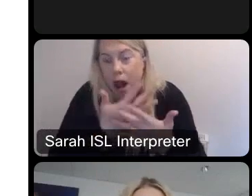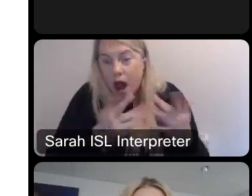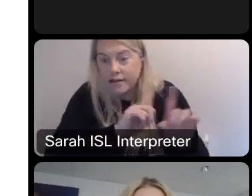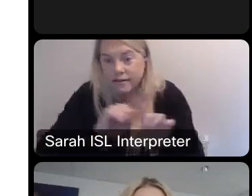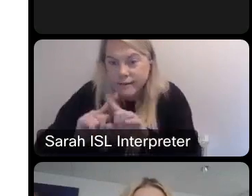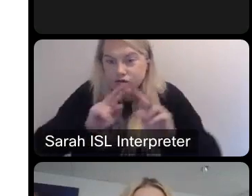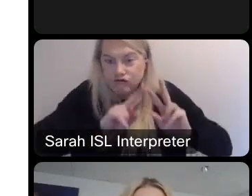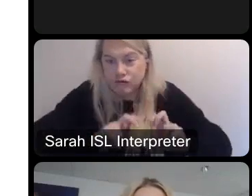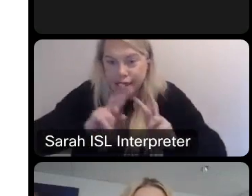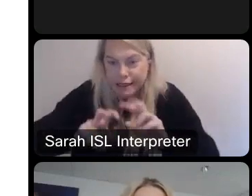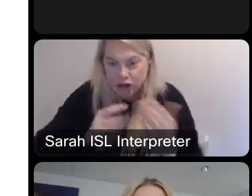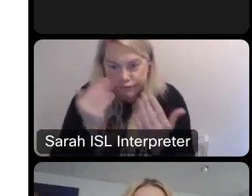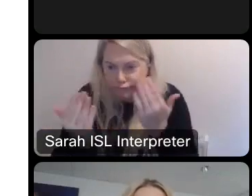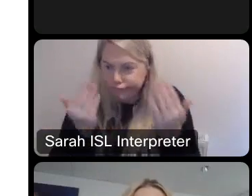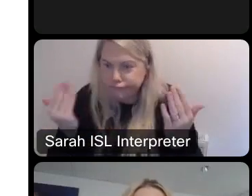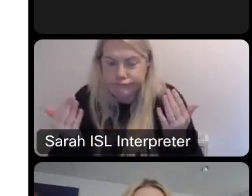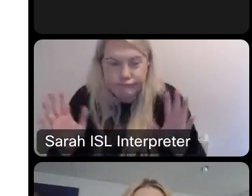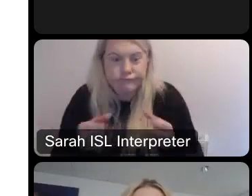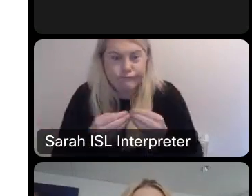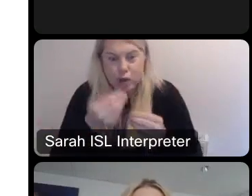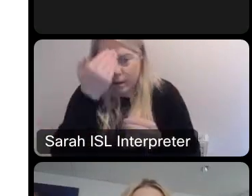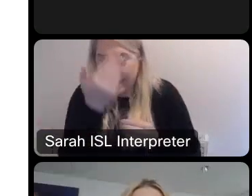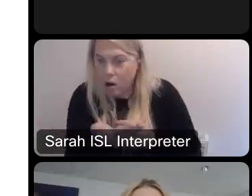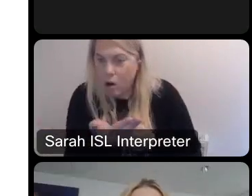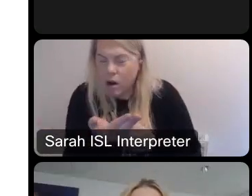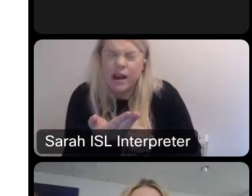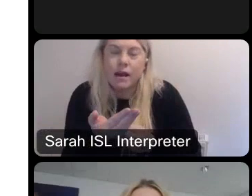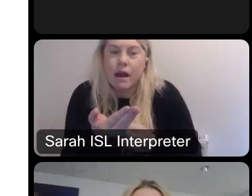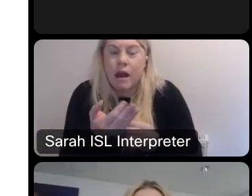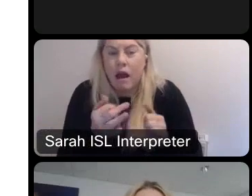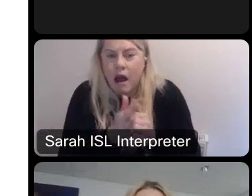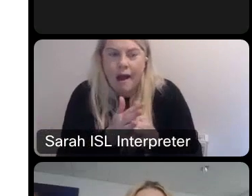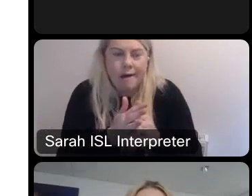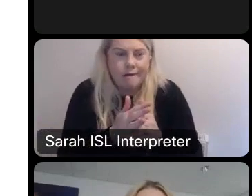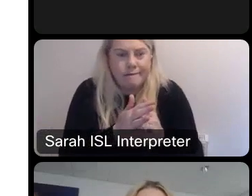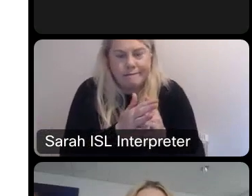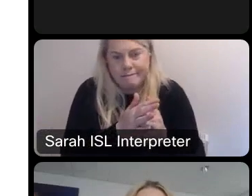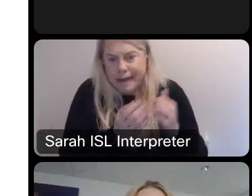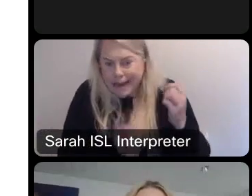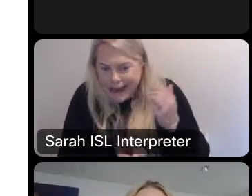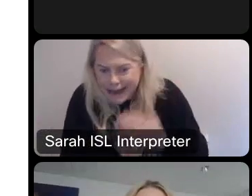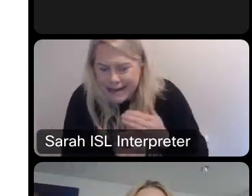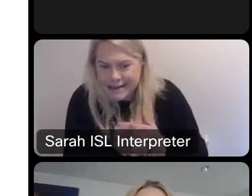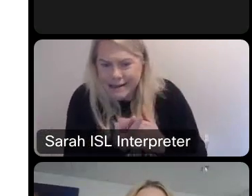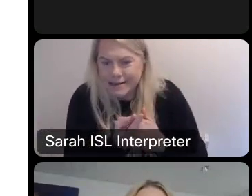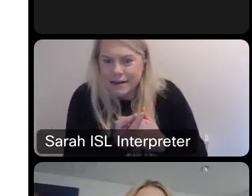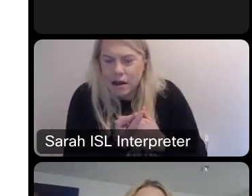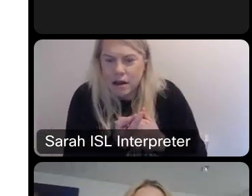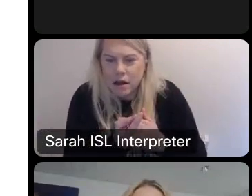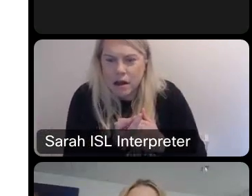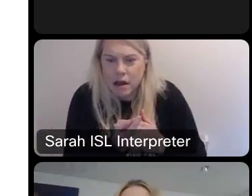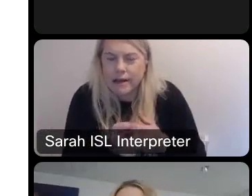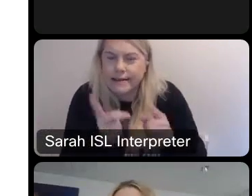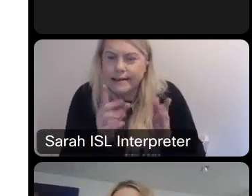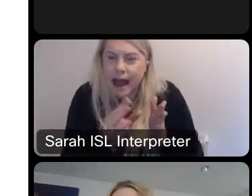pieces of research, the kind of prevalence in terms of incidents. We quite fortunate that we did have there was an Irish study